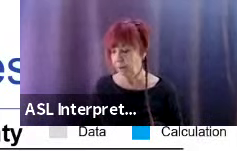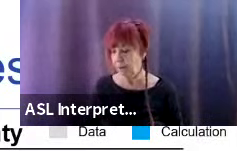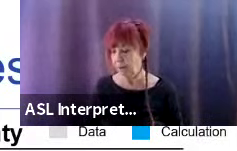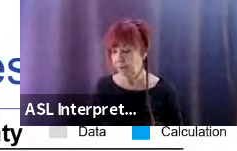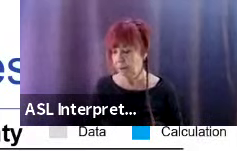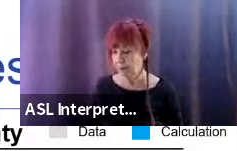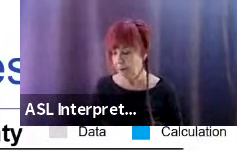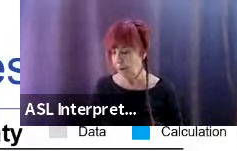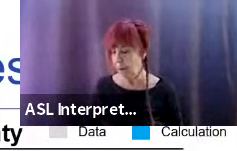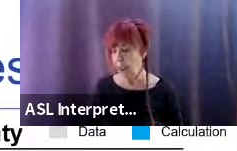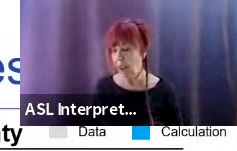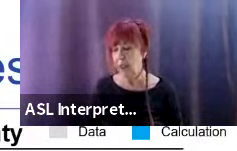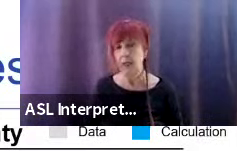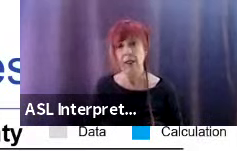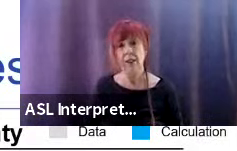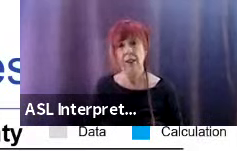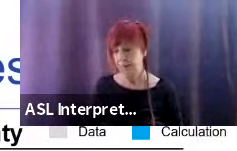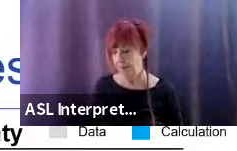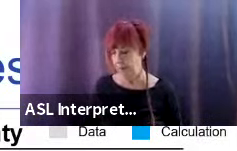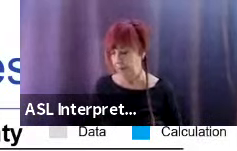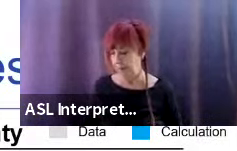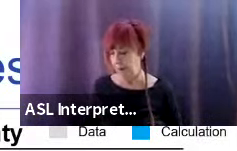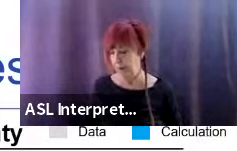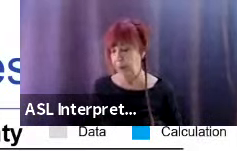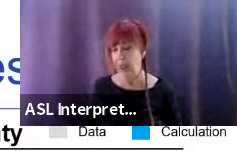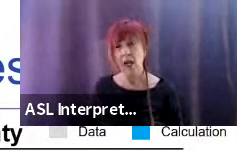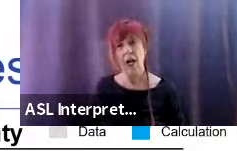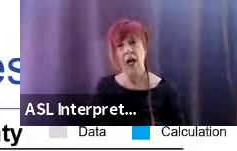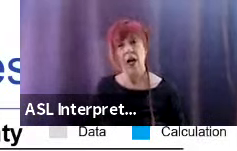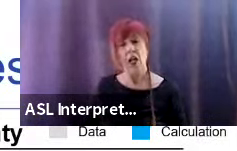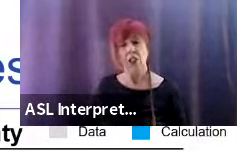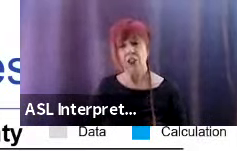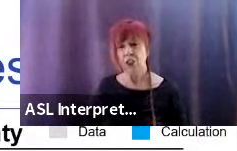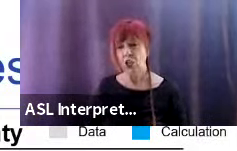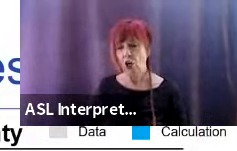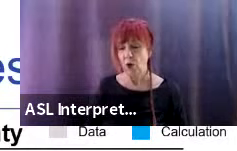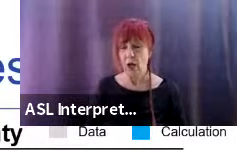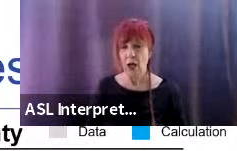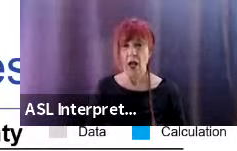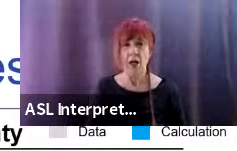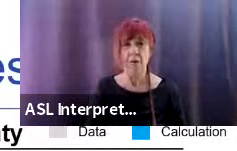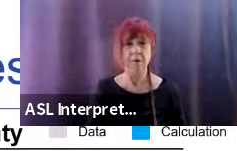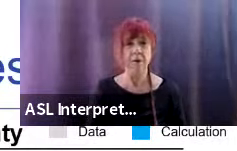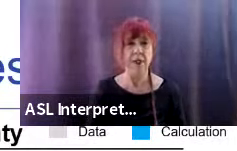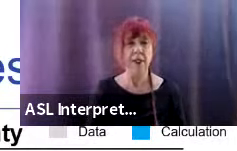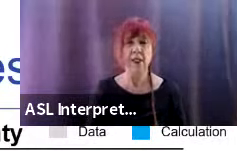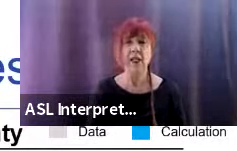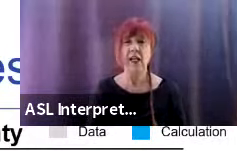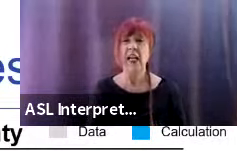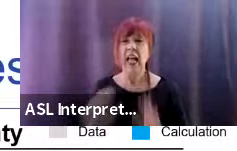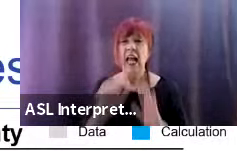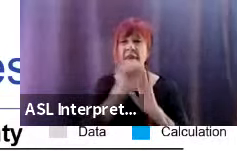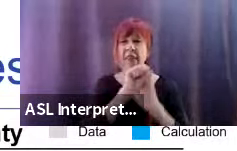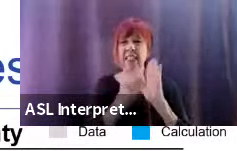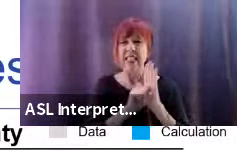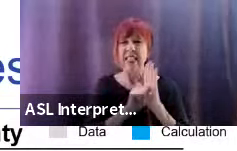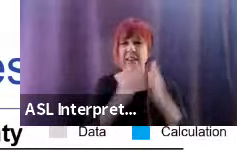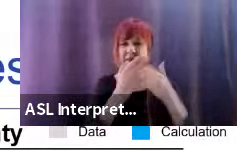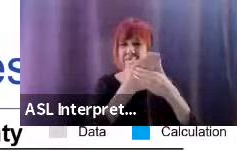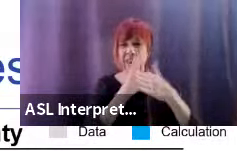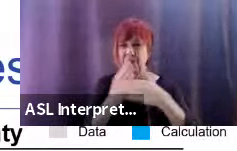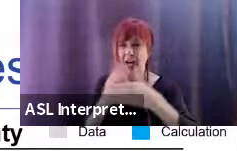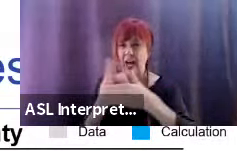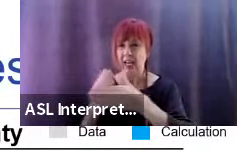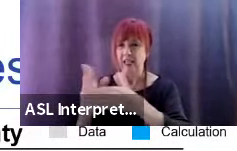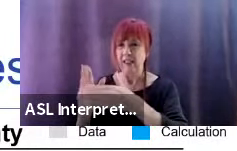So as I talked about, we kind of have carved the state into waves for onboarding, and we looked at a number of different factors about how we were